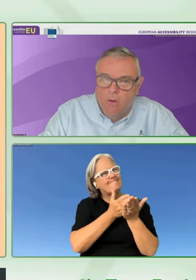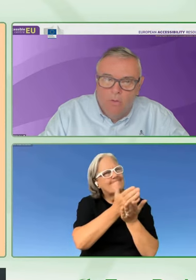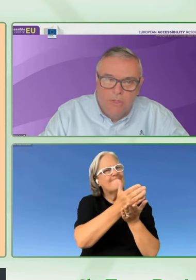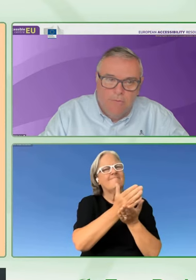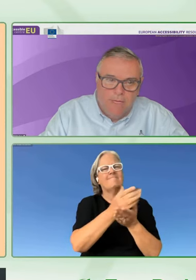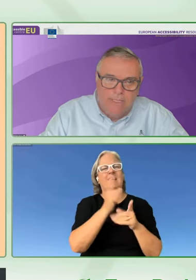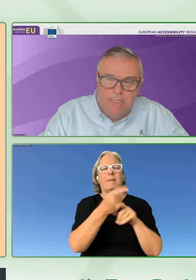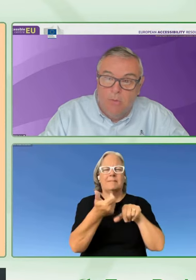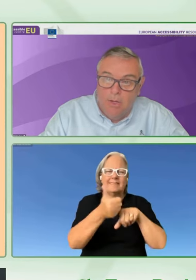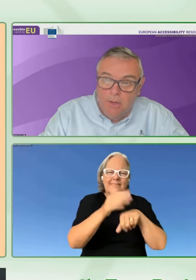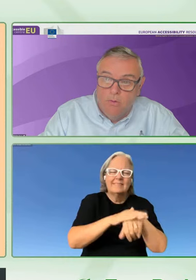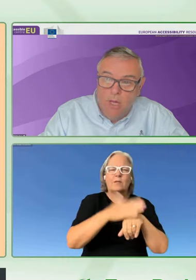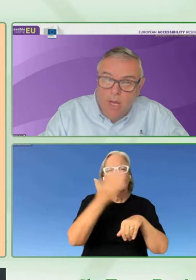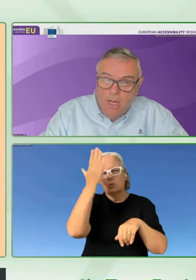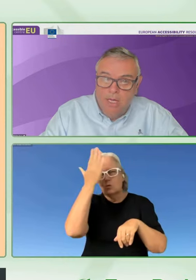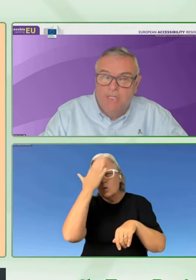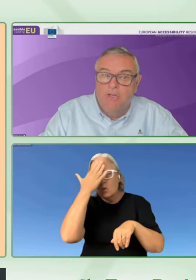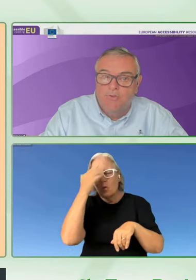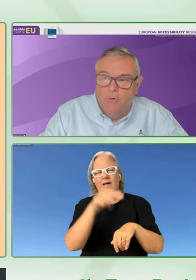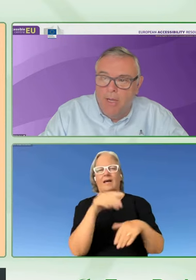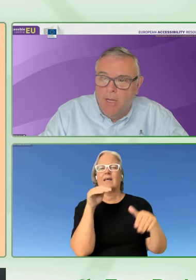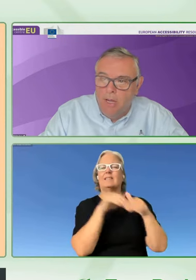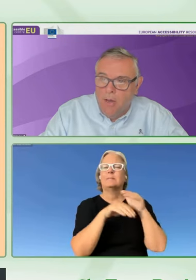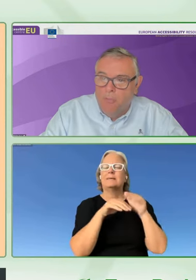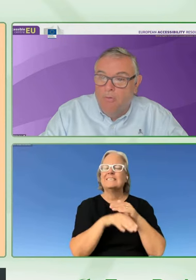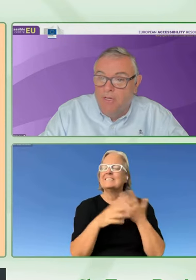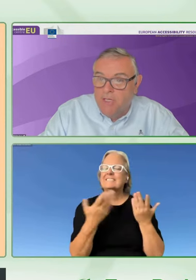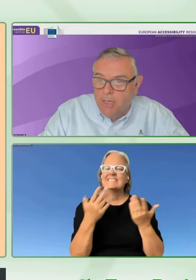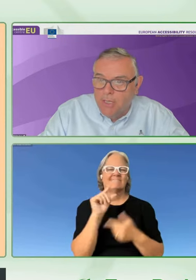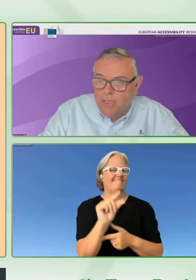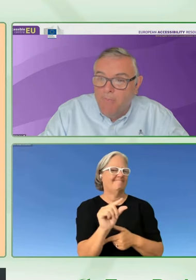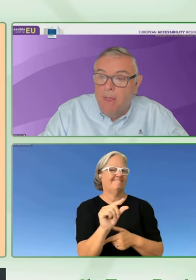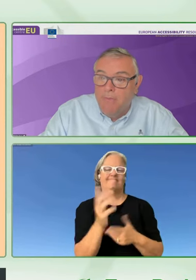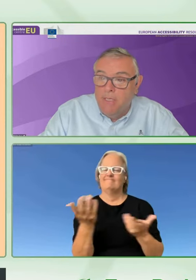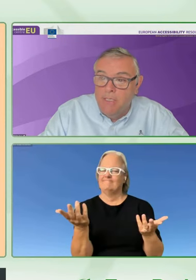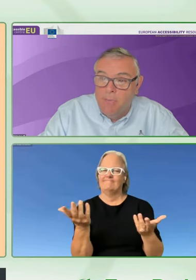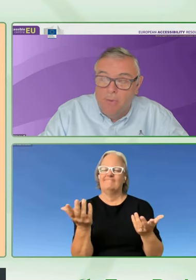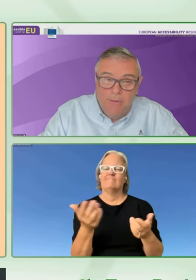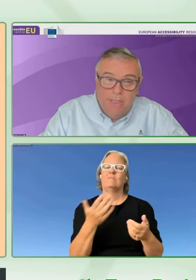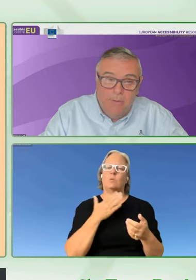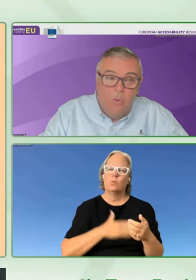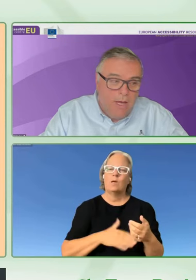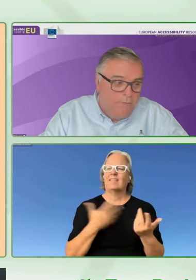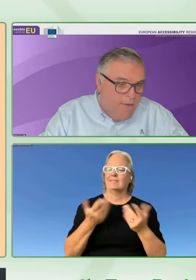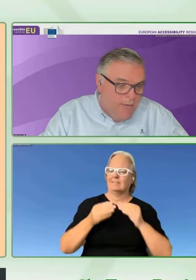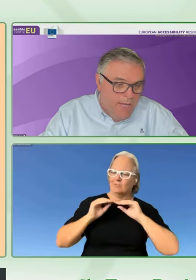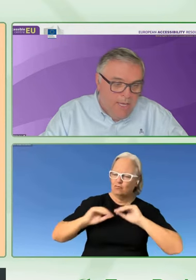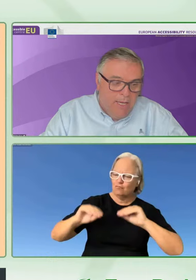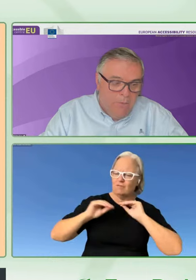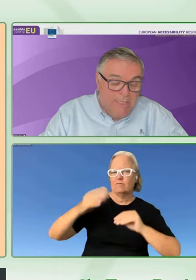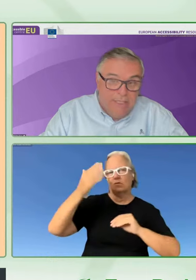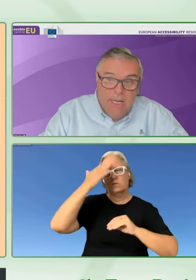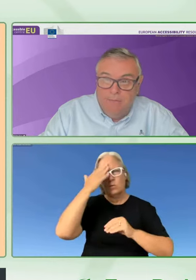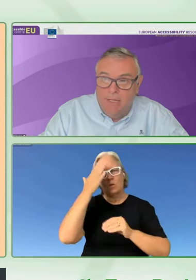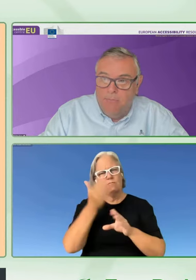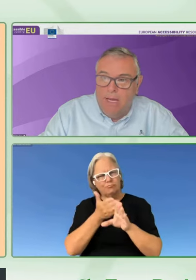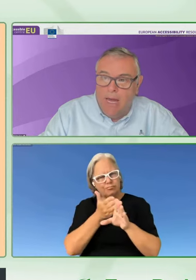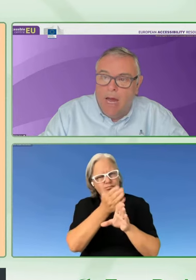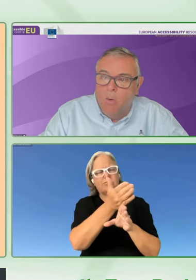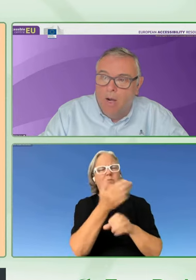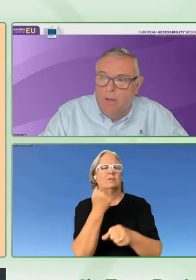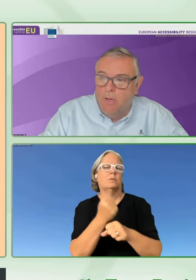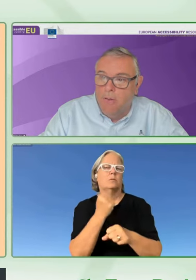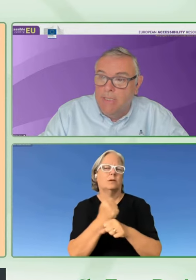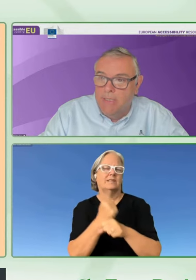objectives, the goals of AccessibleEU is train professionals. And this is a problem that we have. We're still having